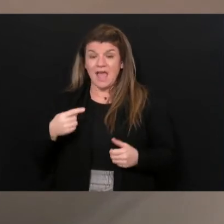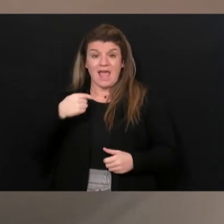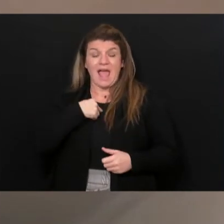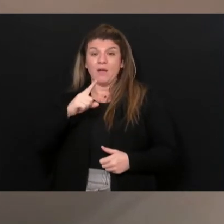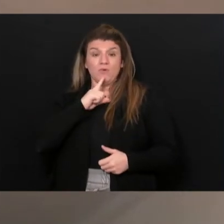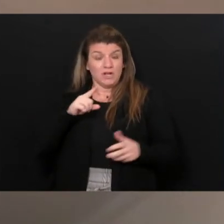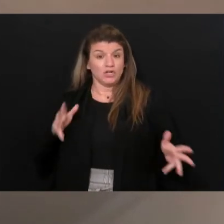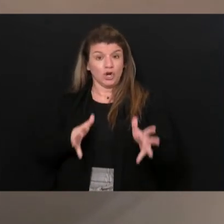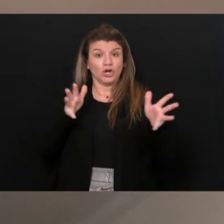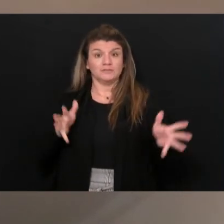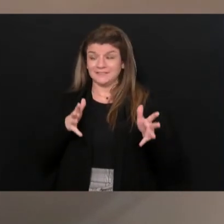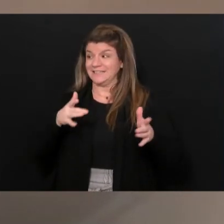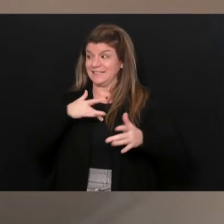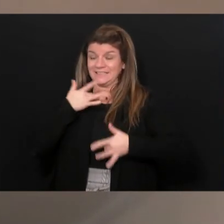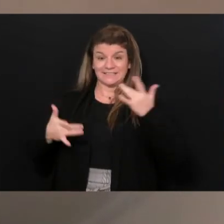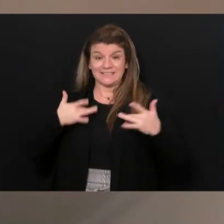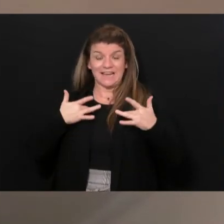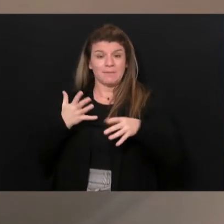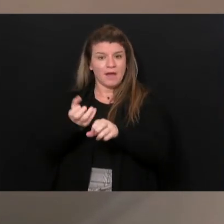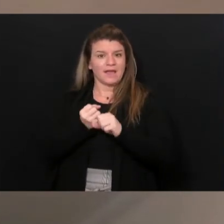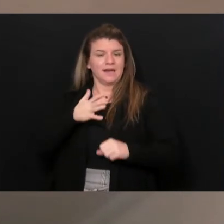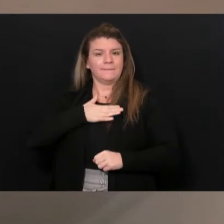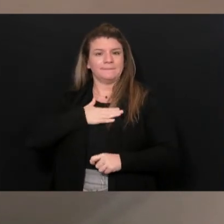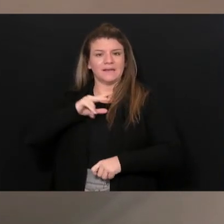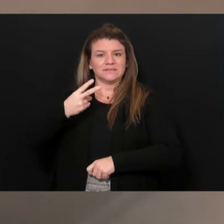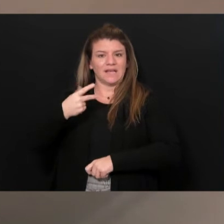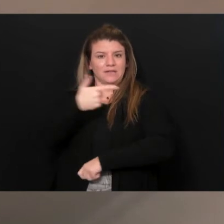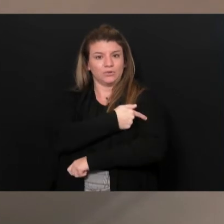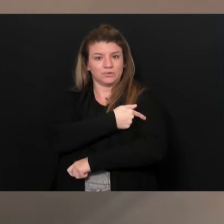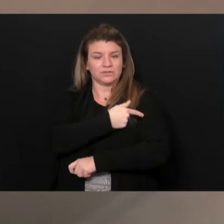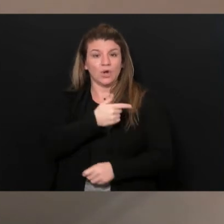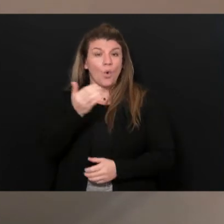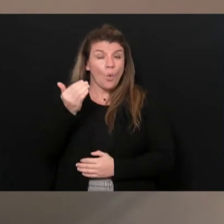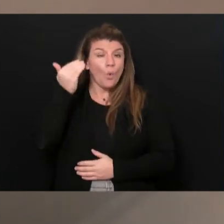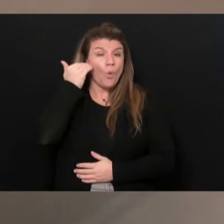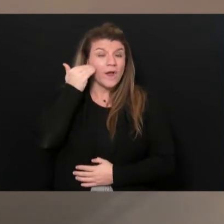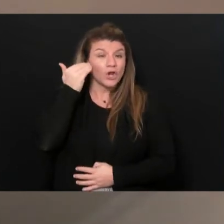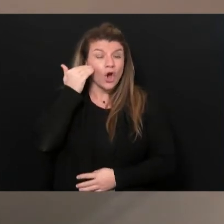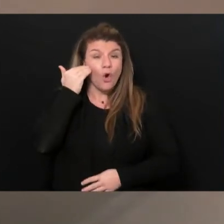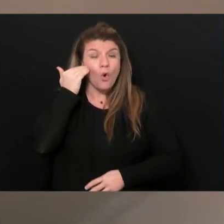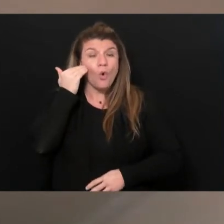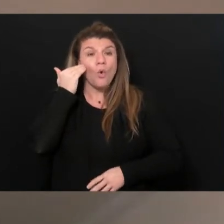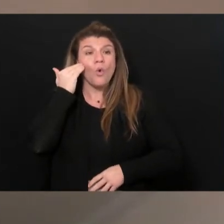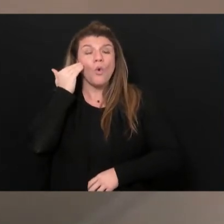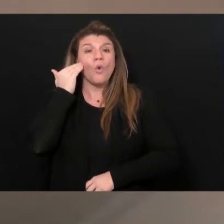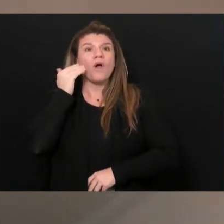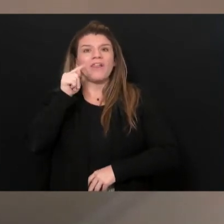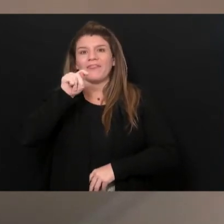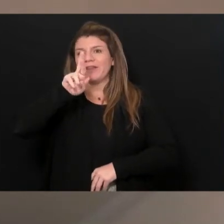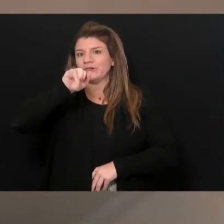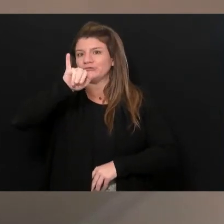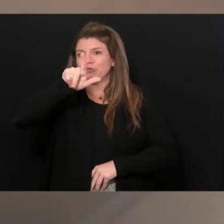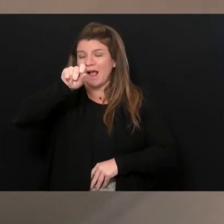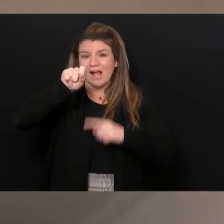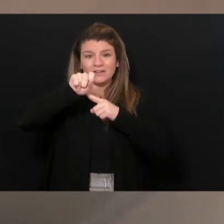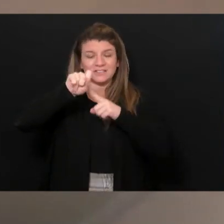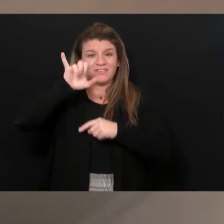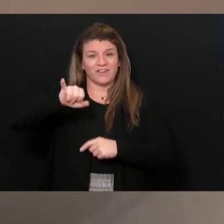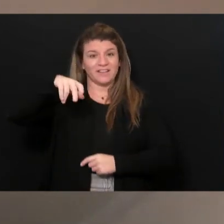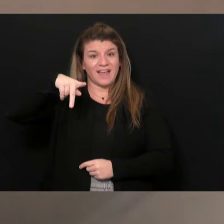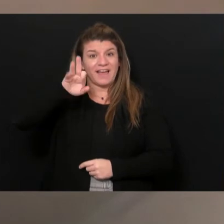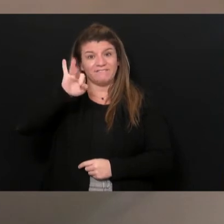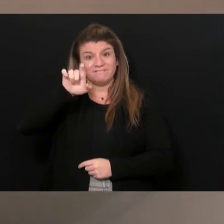about getting the second dose of the vaccine, as we know that the clinical trials for the Pfizer vaccine